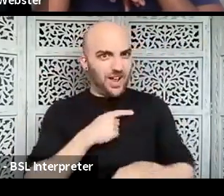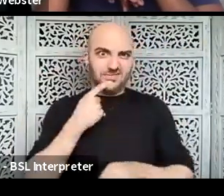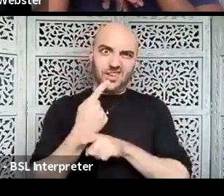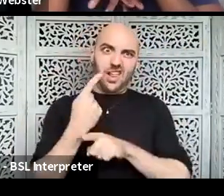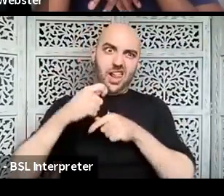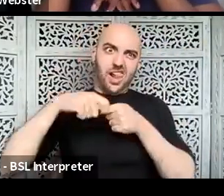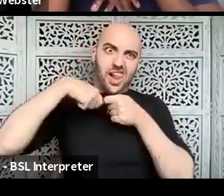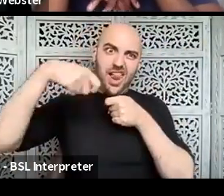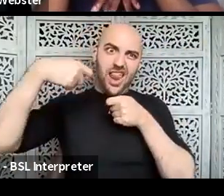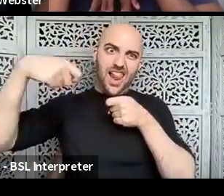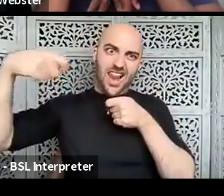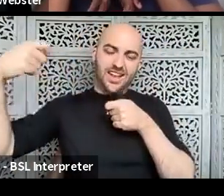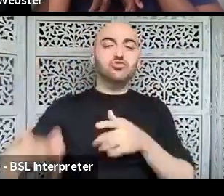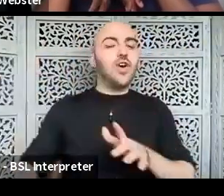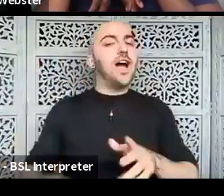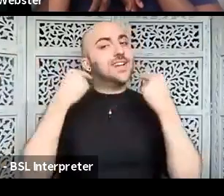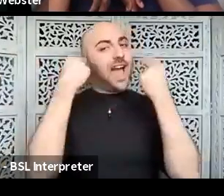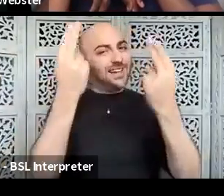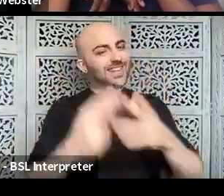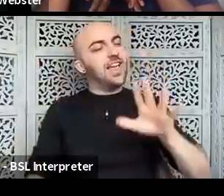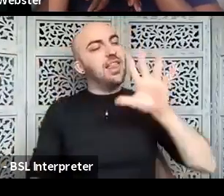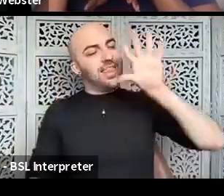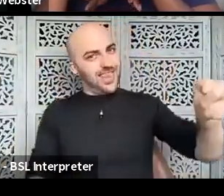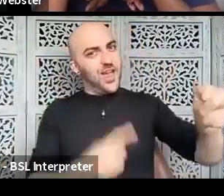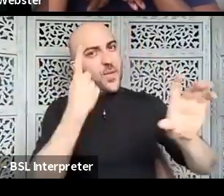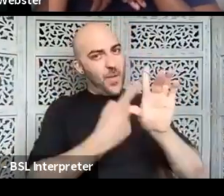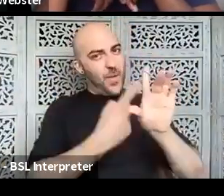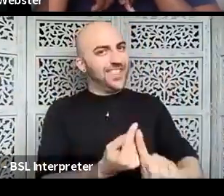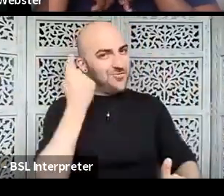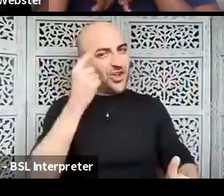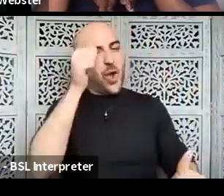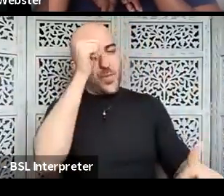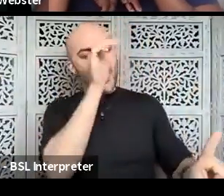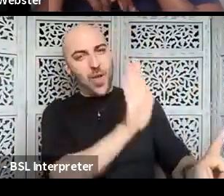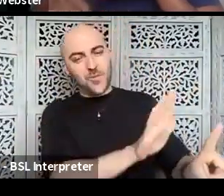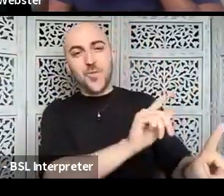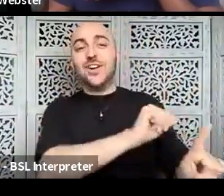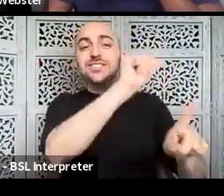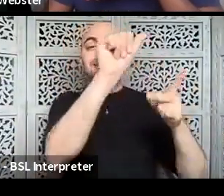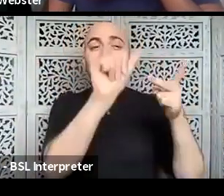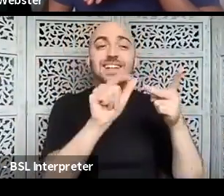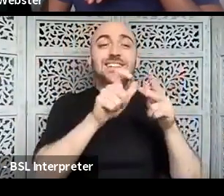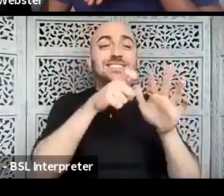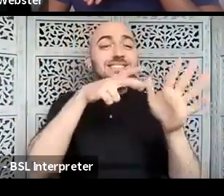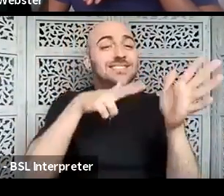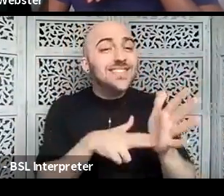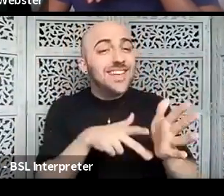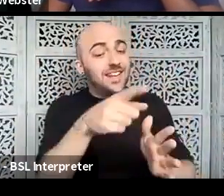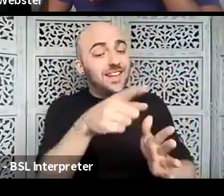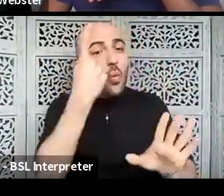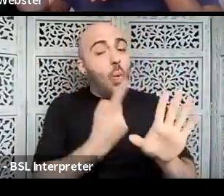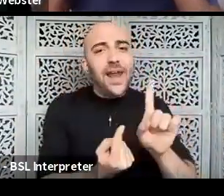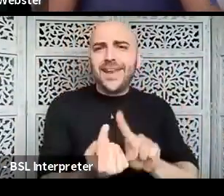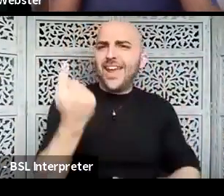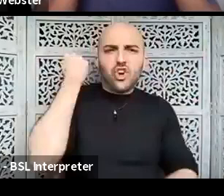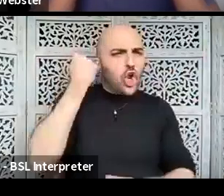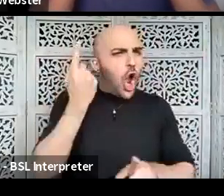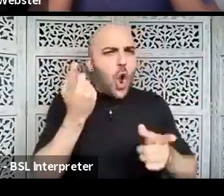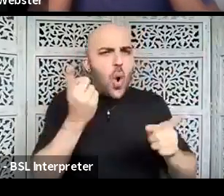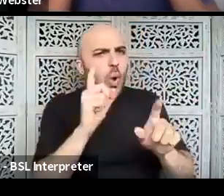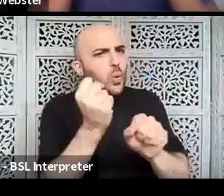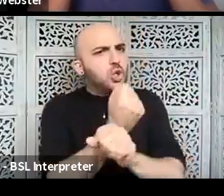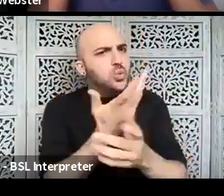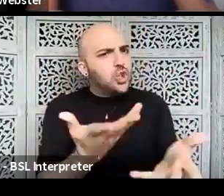that from you. Okay, so we're parking Adeel a year ago. We know where he was. Dean, how about you? Where were you a year ago, and what were you